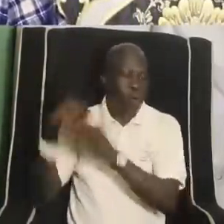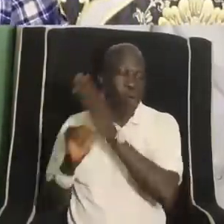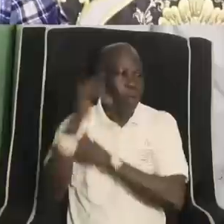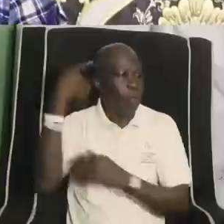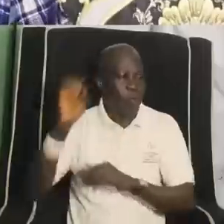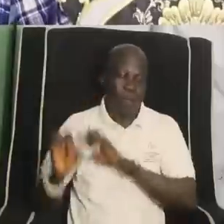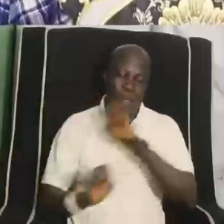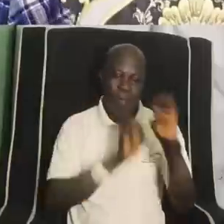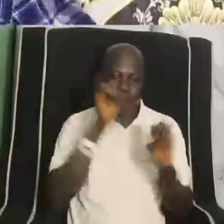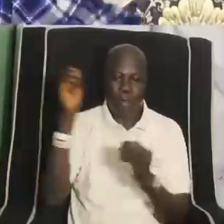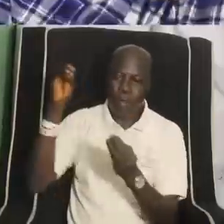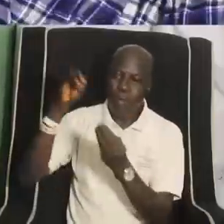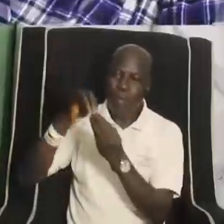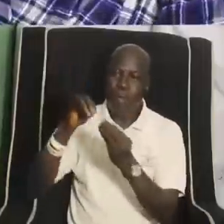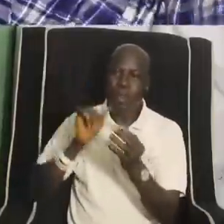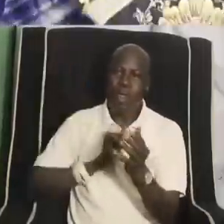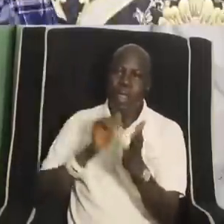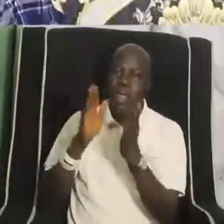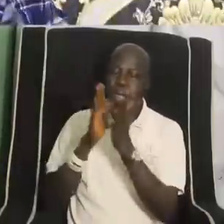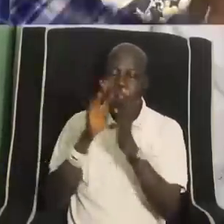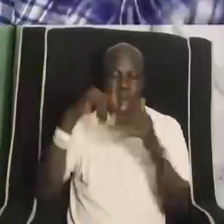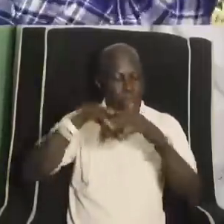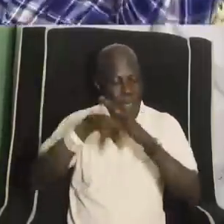today, and